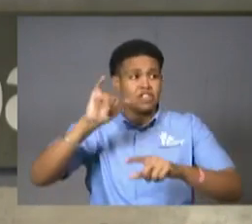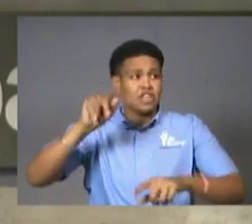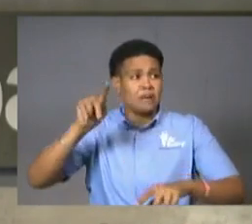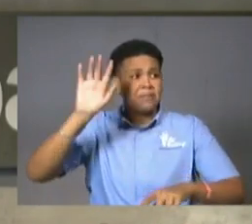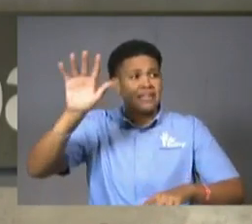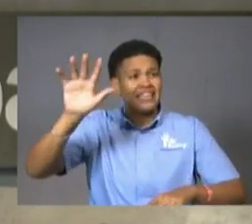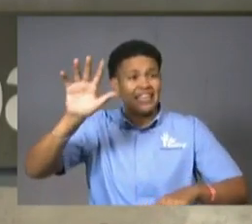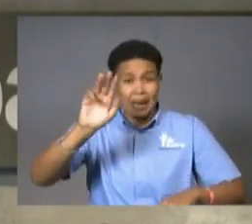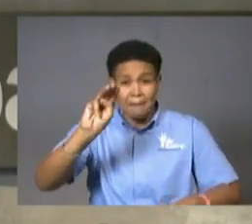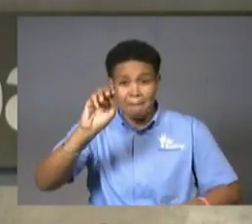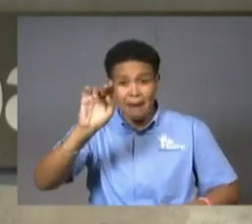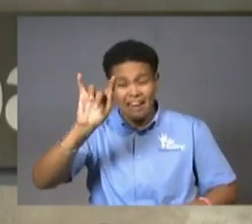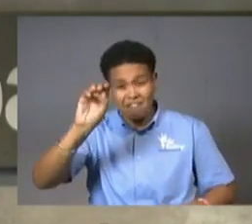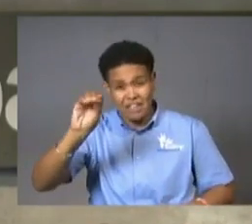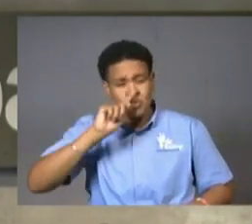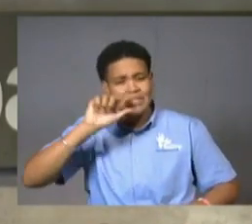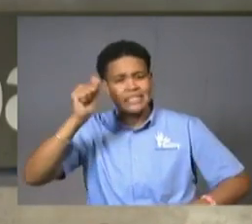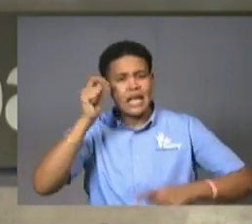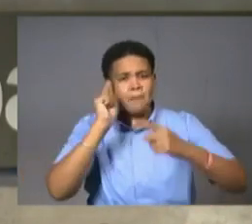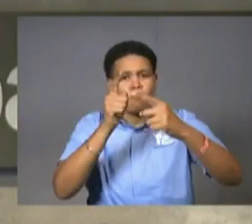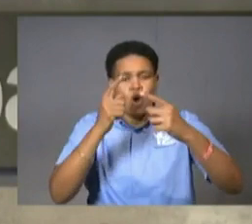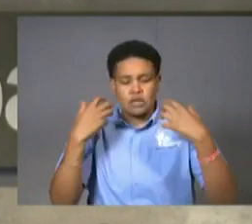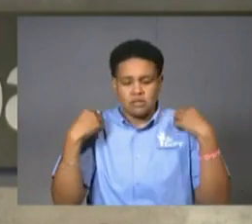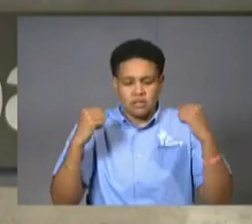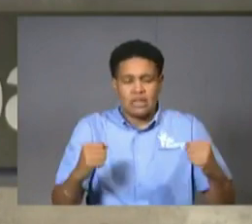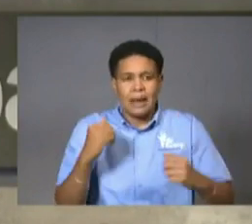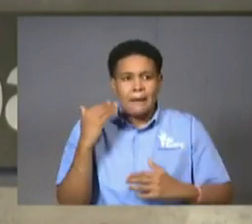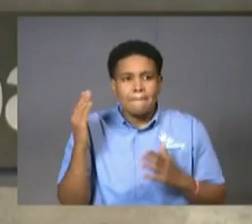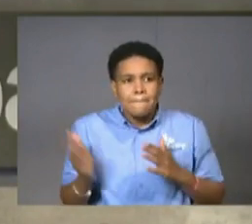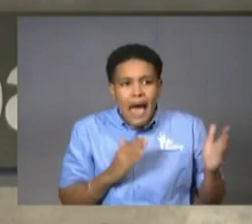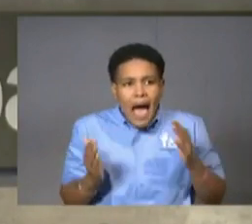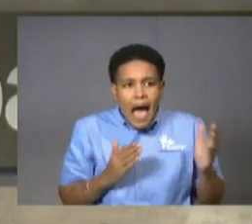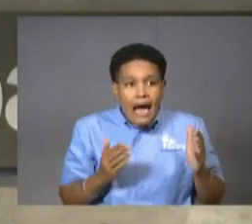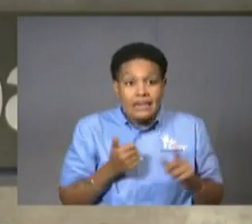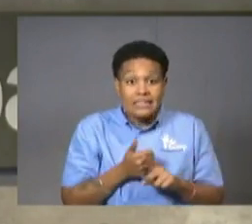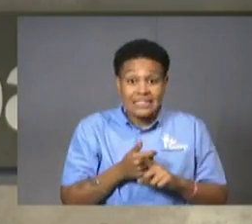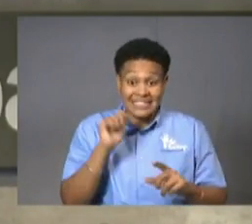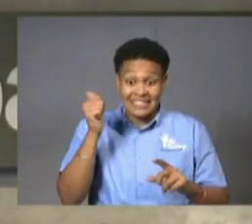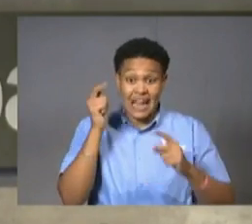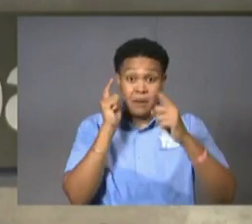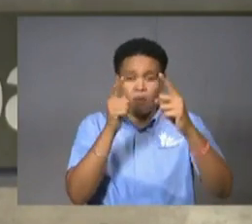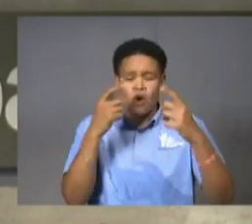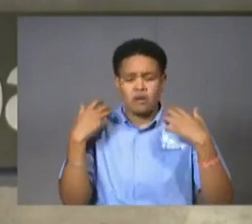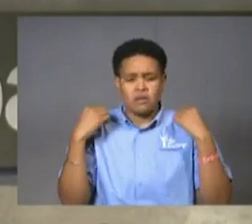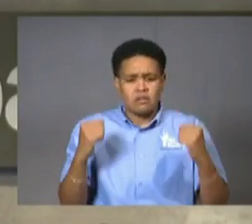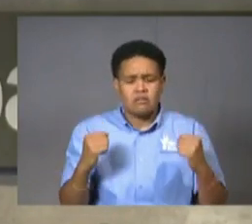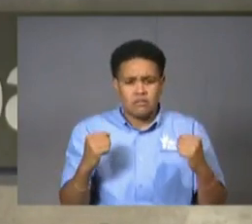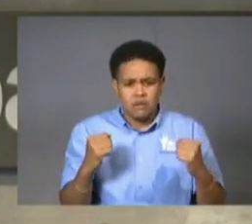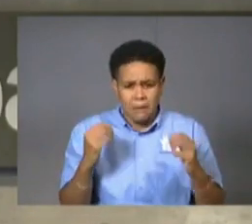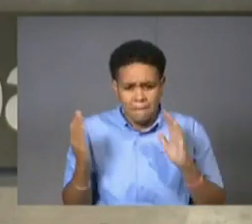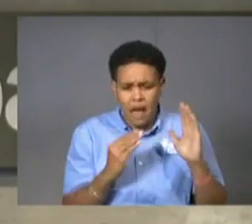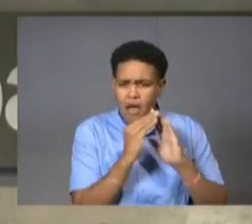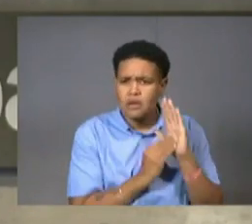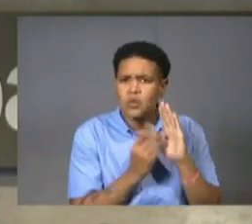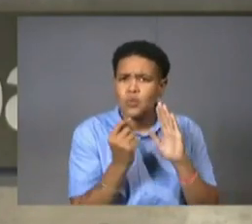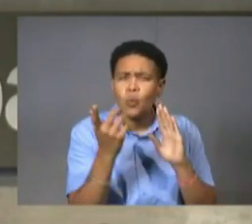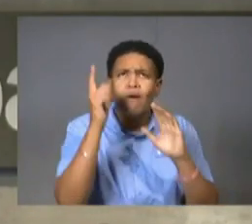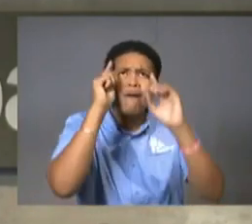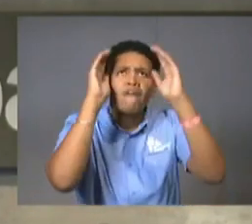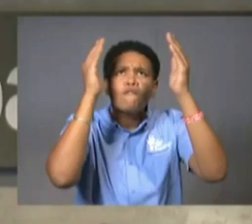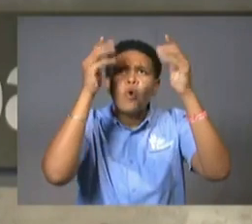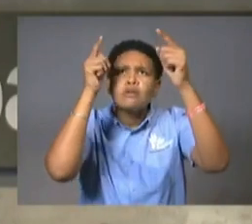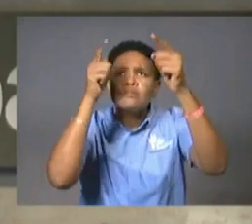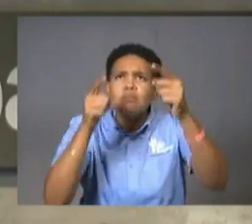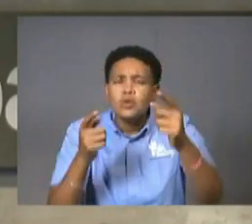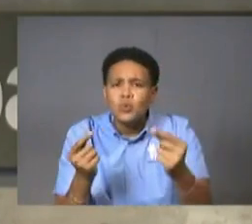is its 10-point recovery plan. And the 10-point recovery plan does introduce new central government